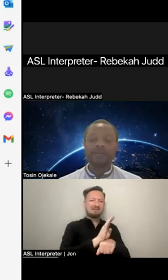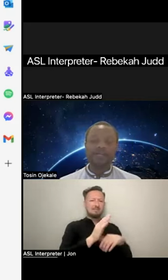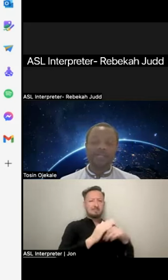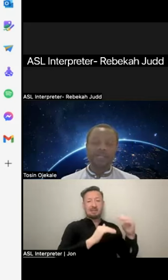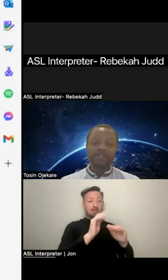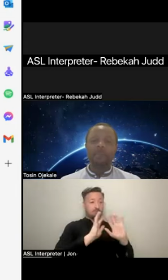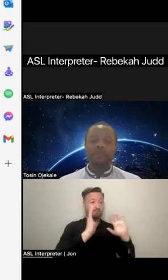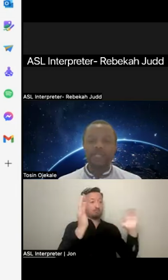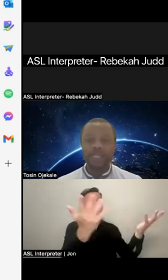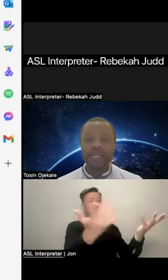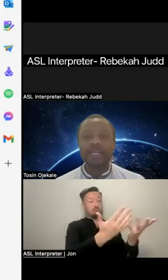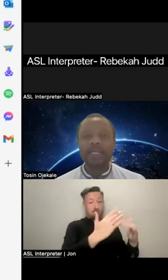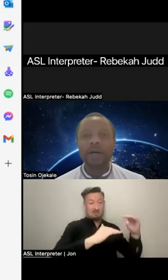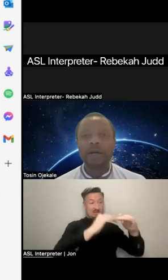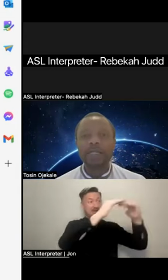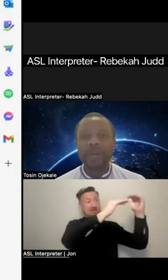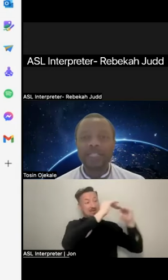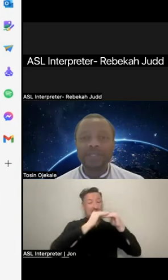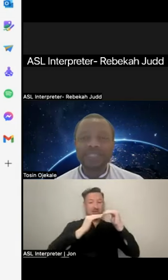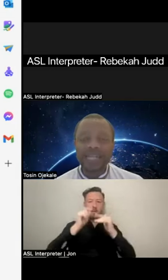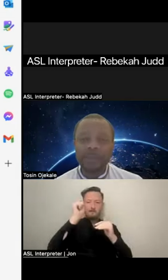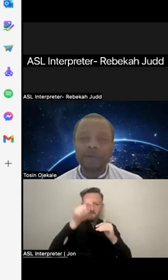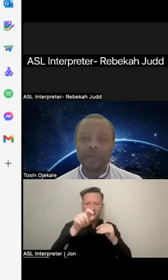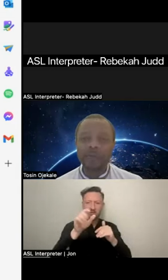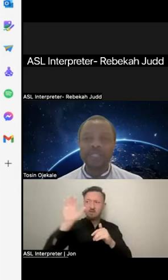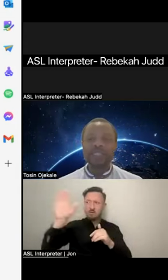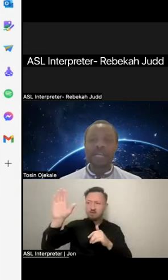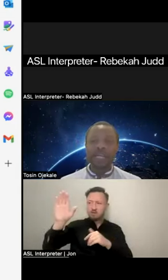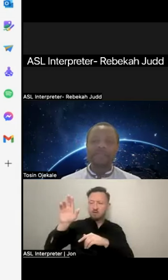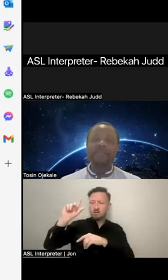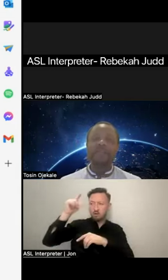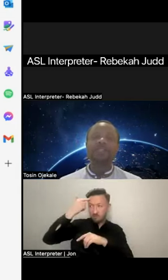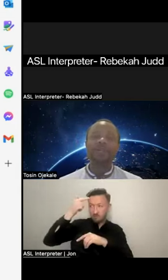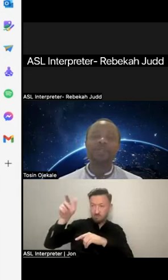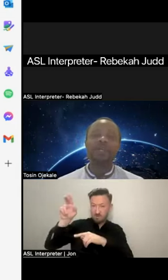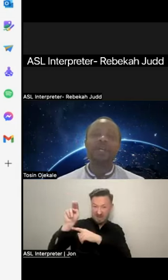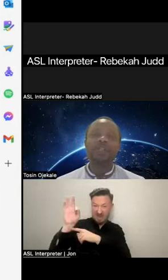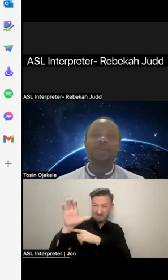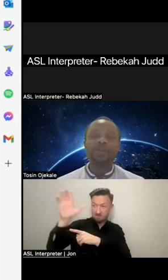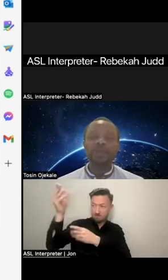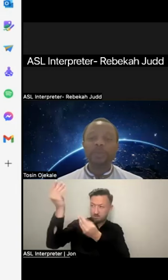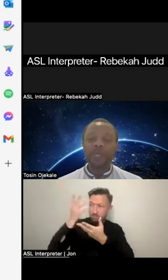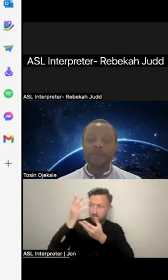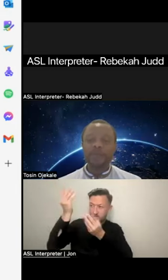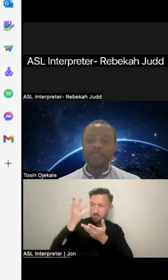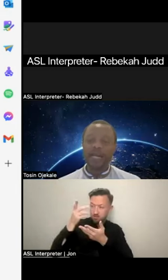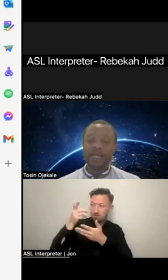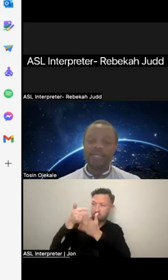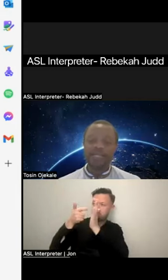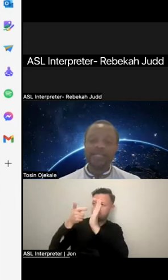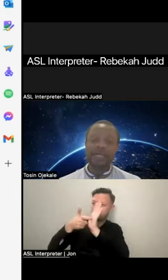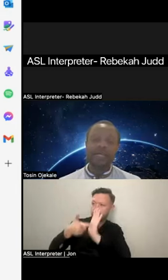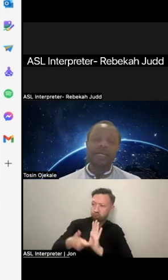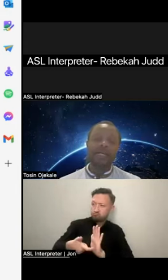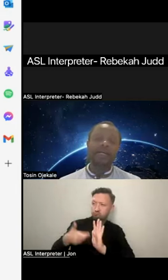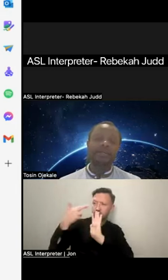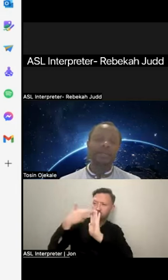are erecting your building. Depending on the type of building, the classification, so they will give you